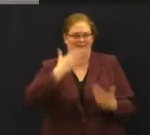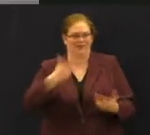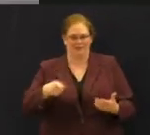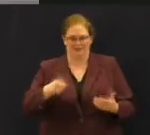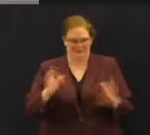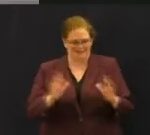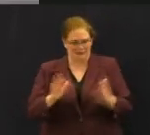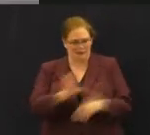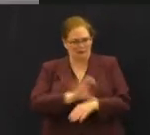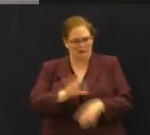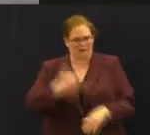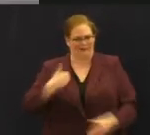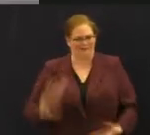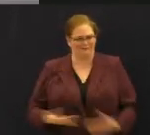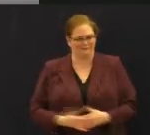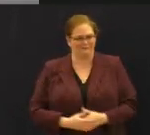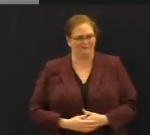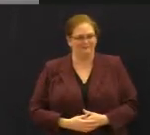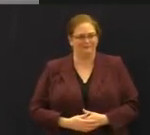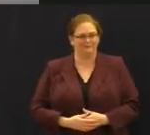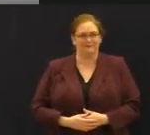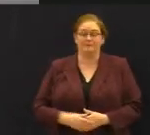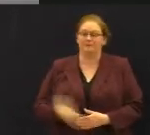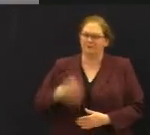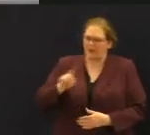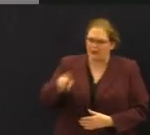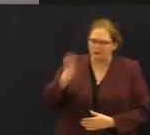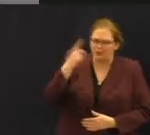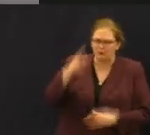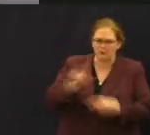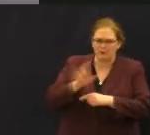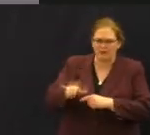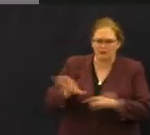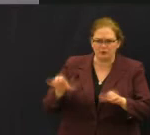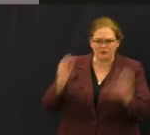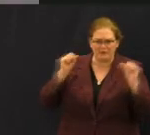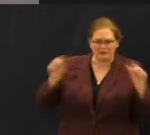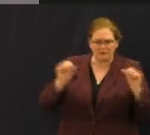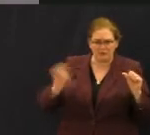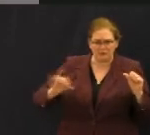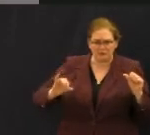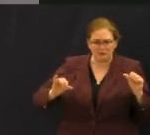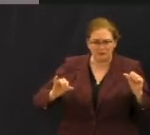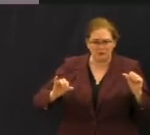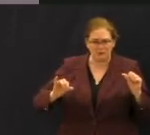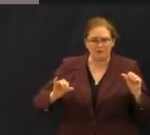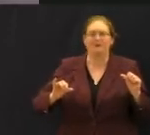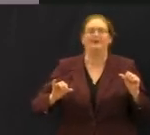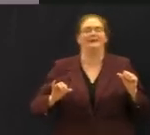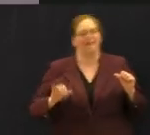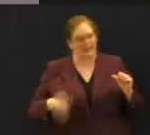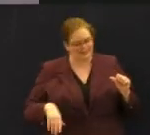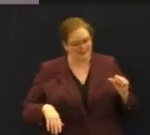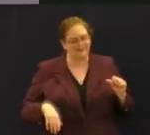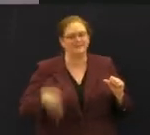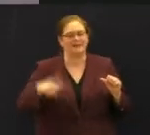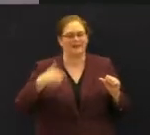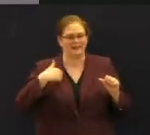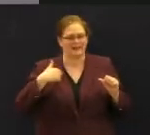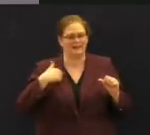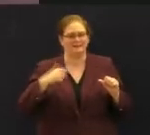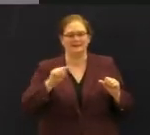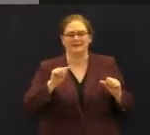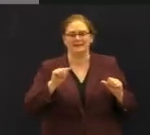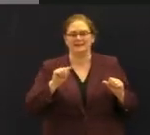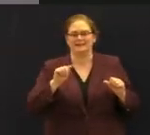computer here. And I understand that you use it to do some exercising too. Yes, it has Tai Chi